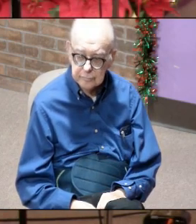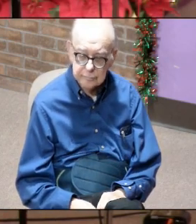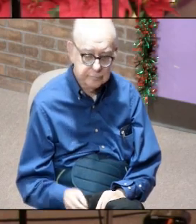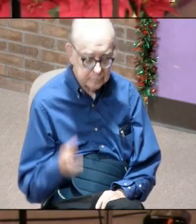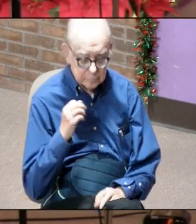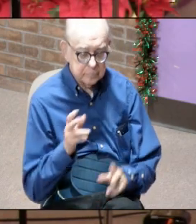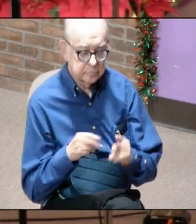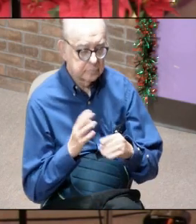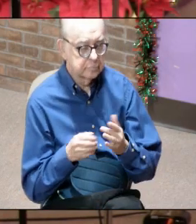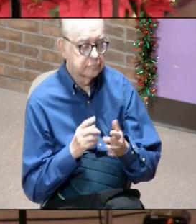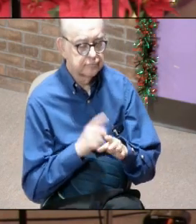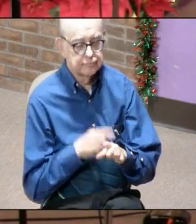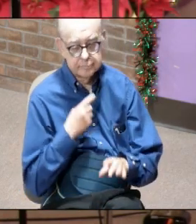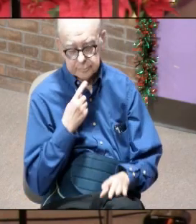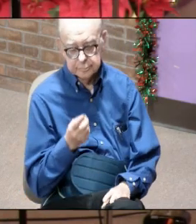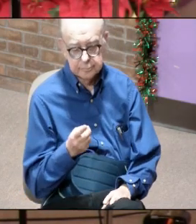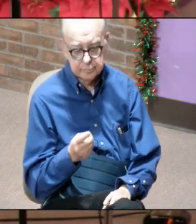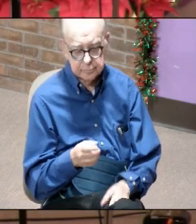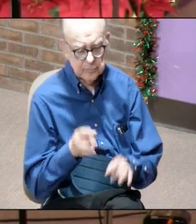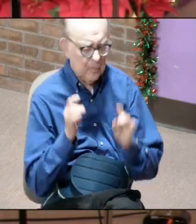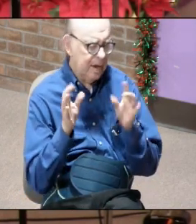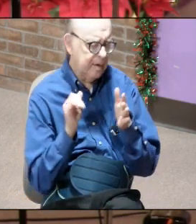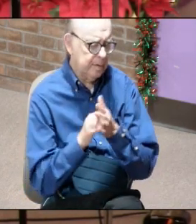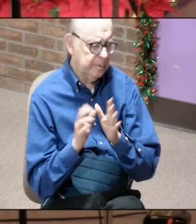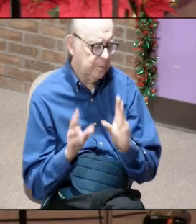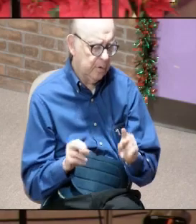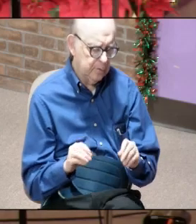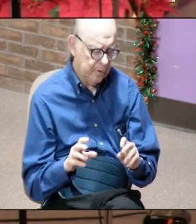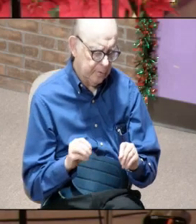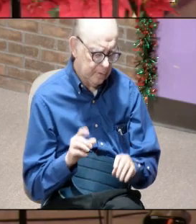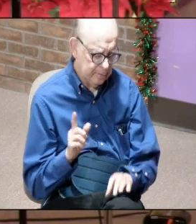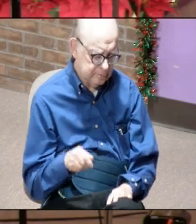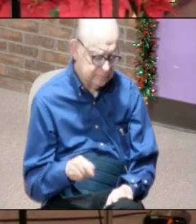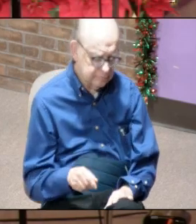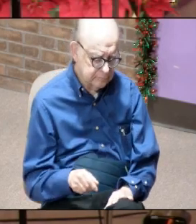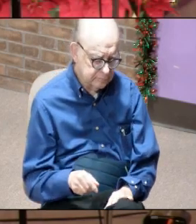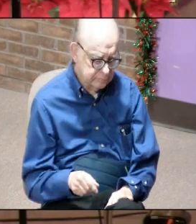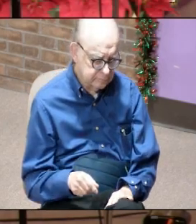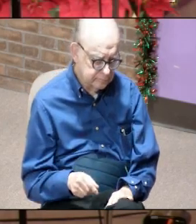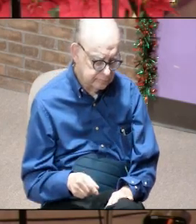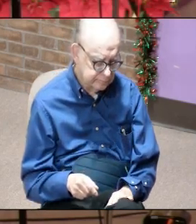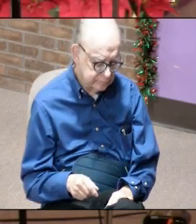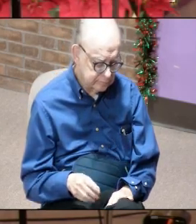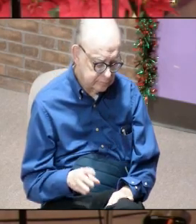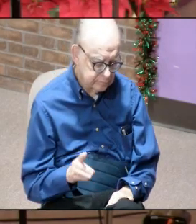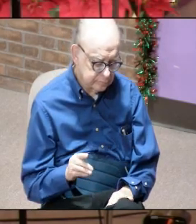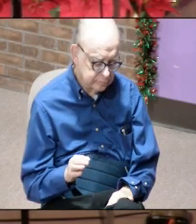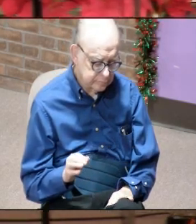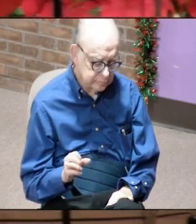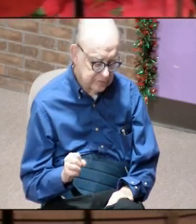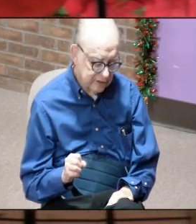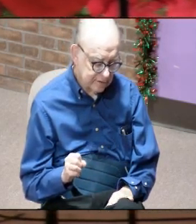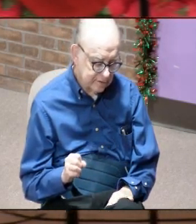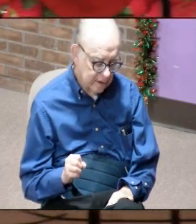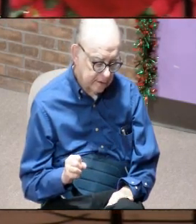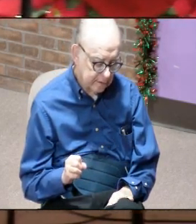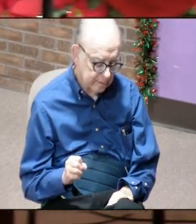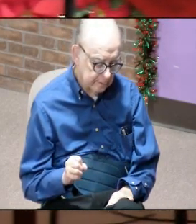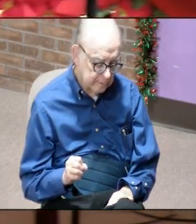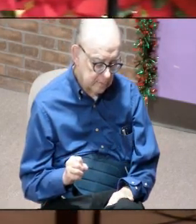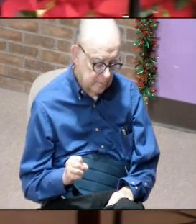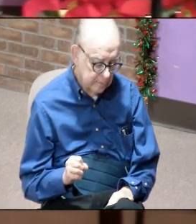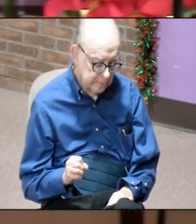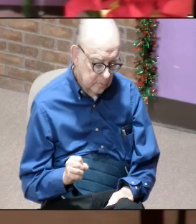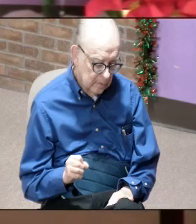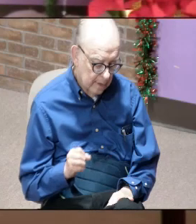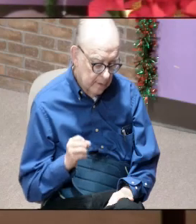I hear people all the time say, boy, I hate that person. No, you don't. You dislike what they're doing. You